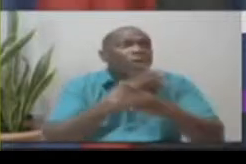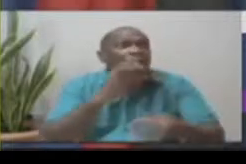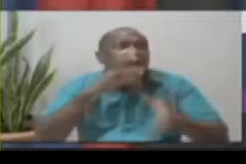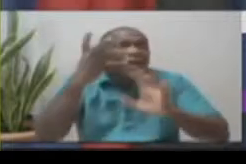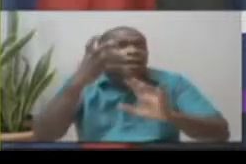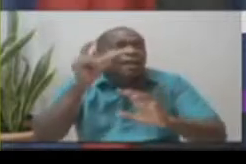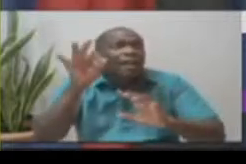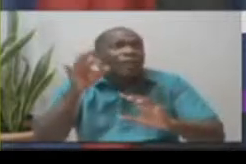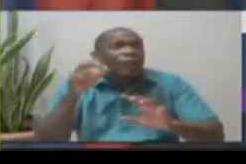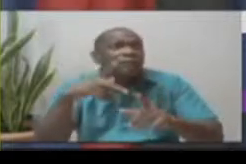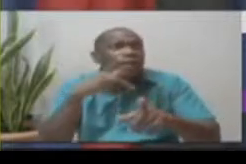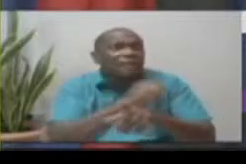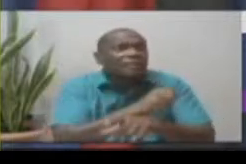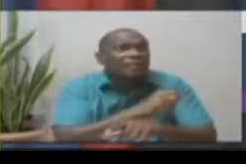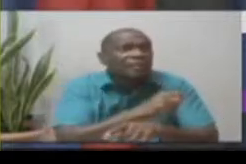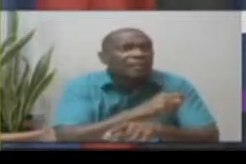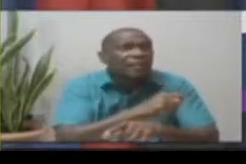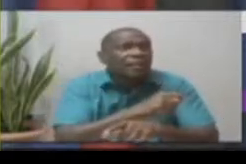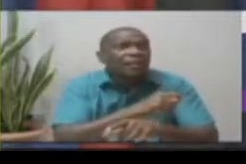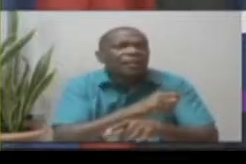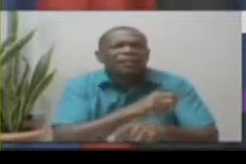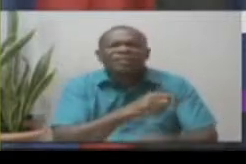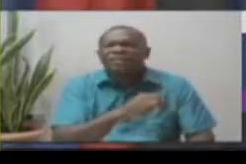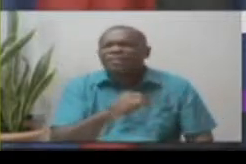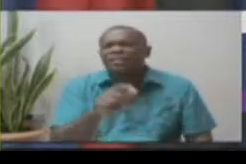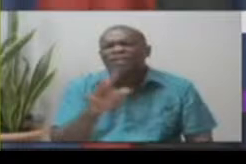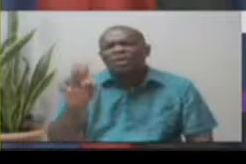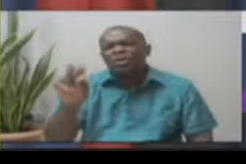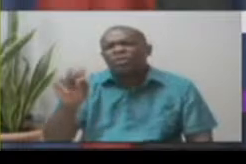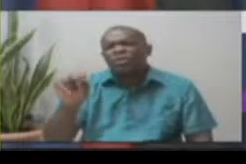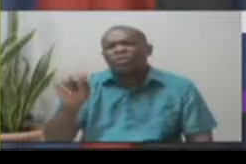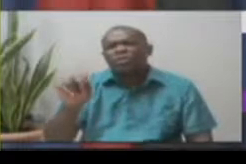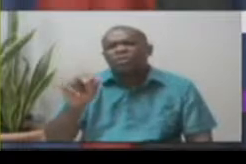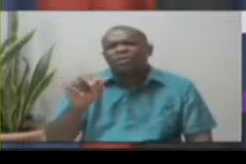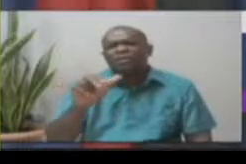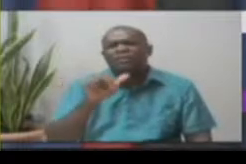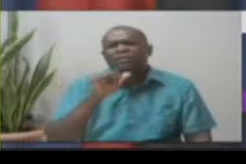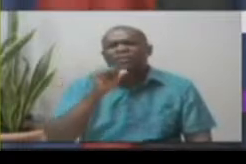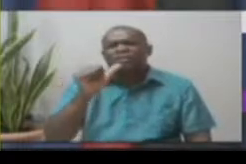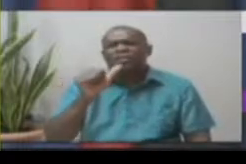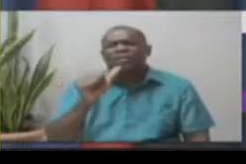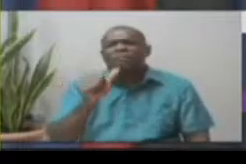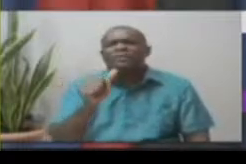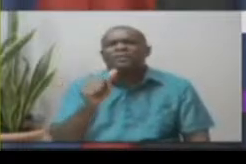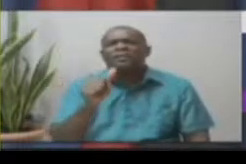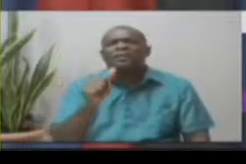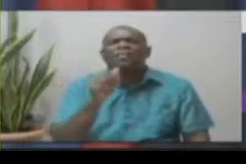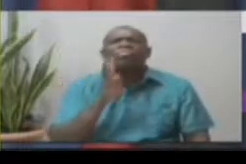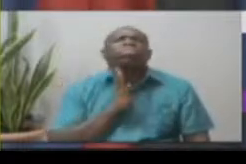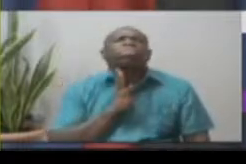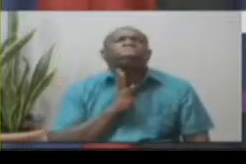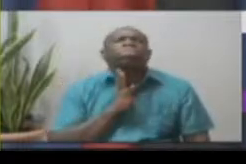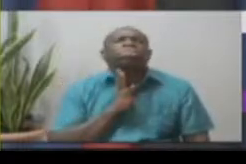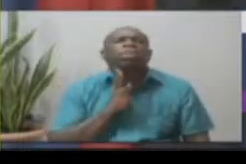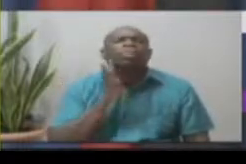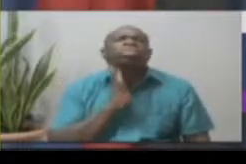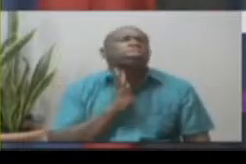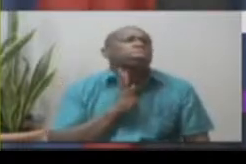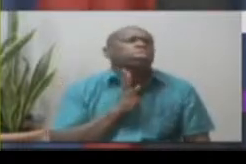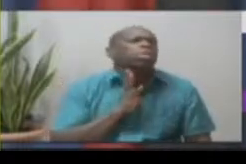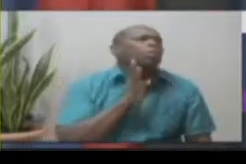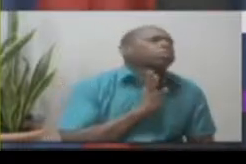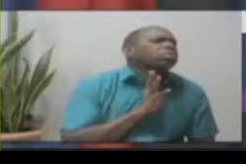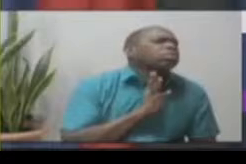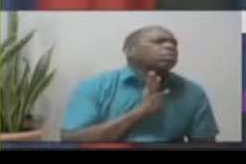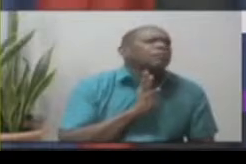that. Yeah? We've been living with vaccines for the longest while. The vast majority of our